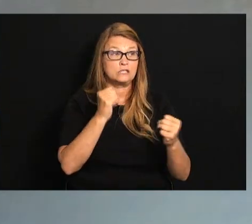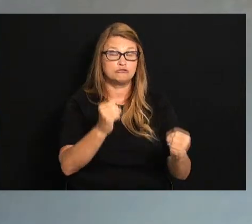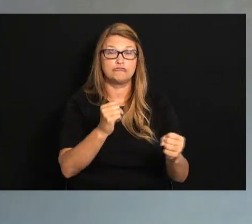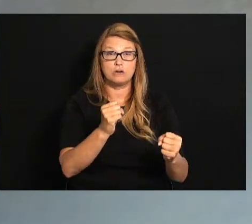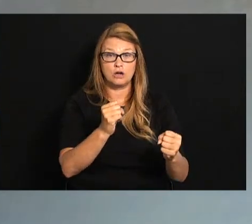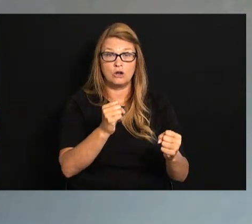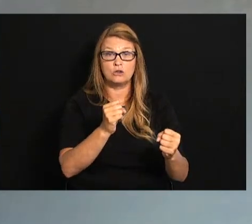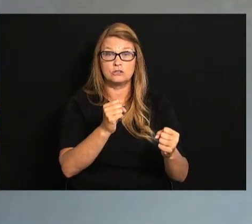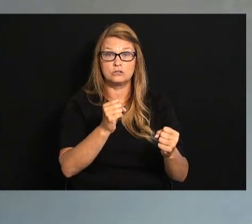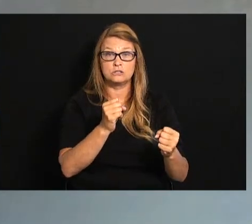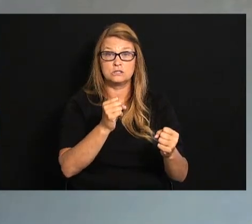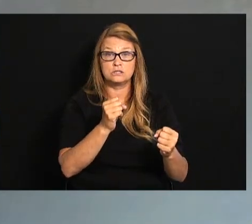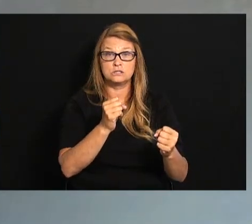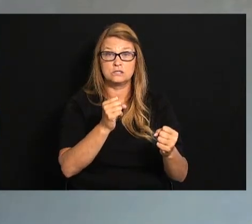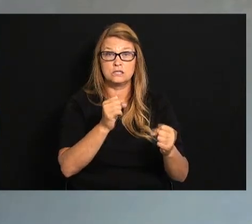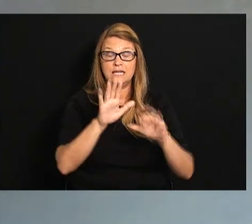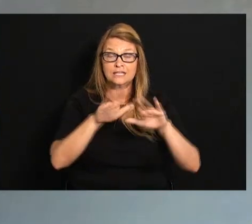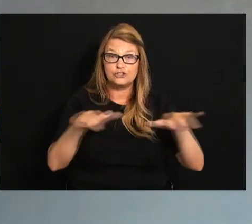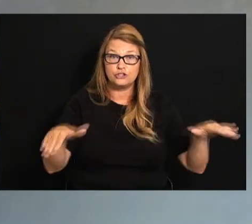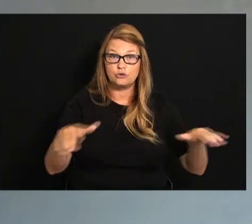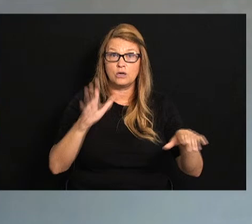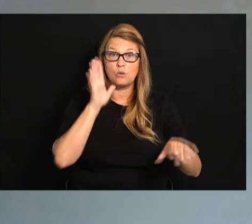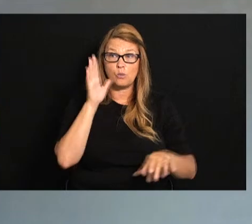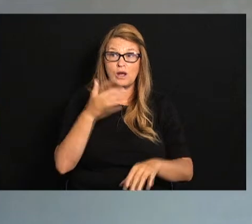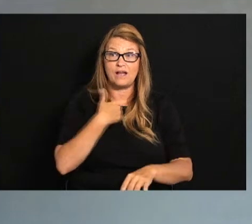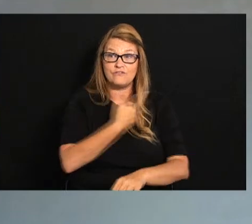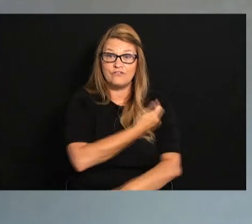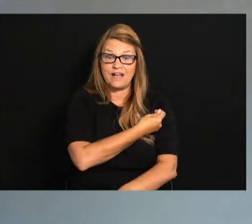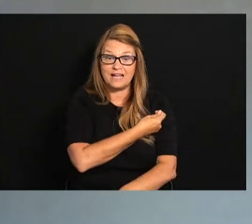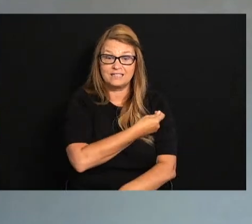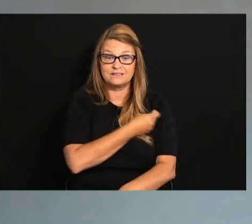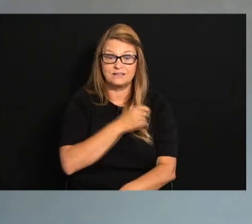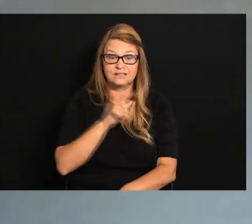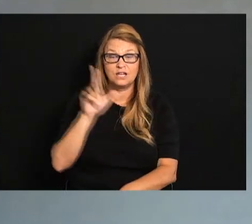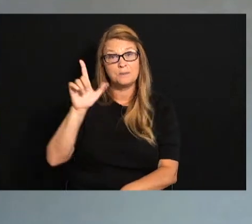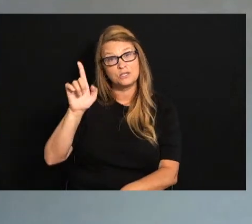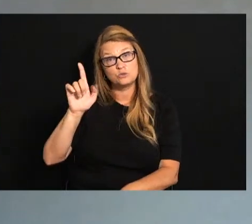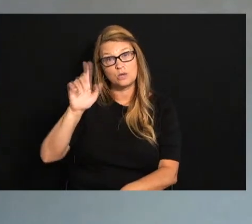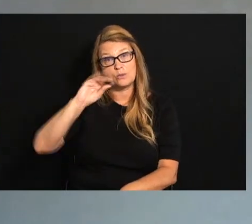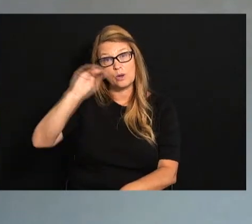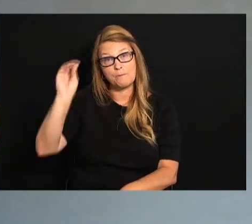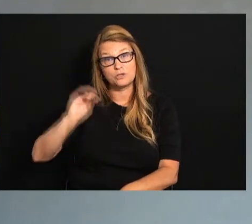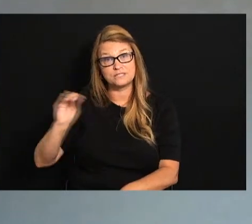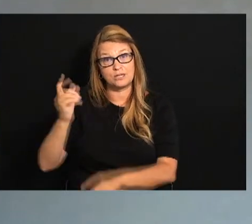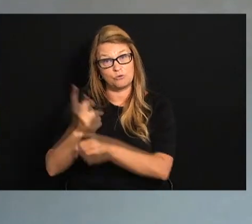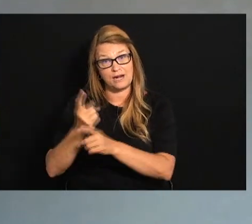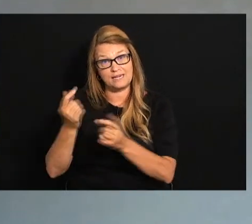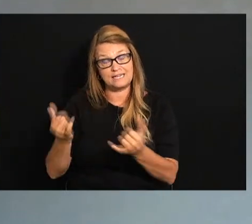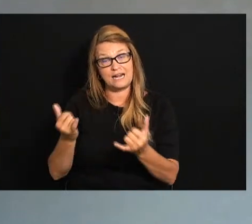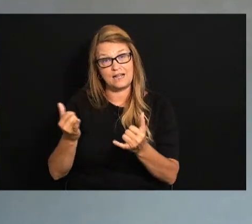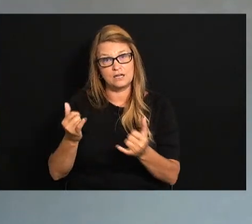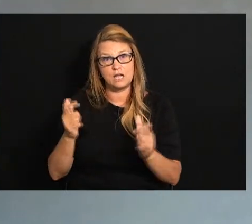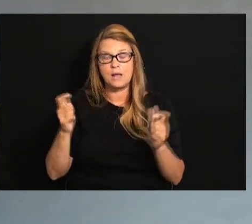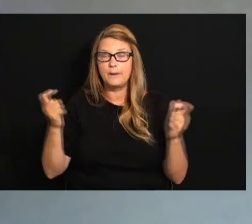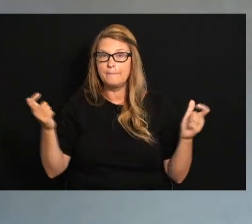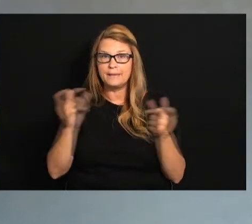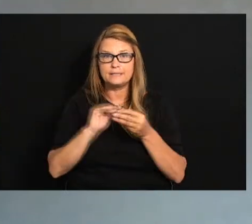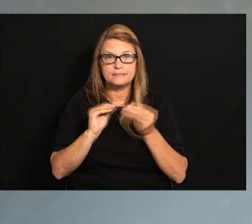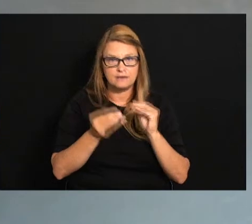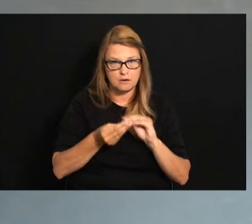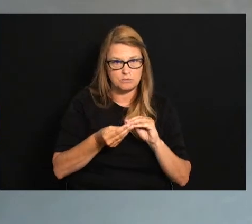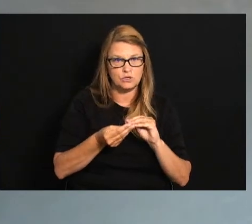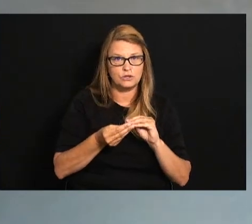and get children vaccinated is about 21% right now. There's a large portion